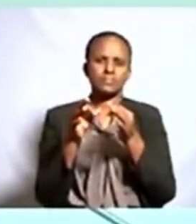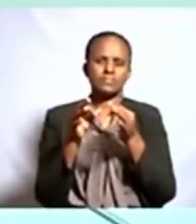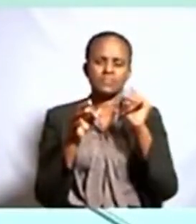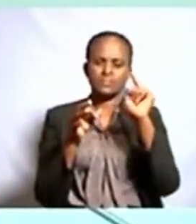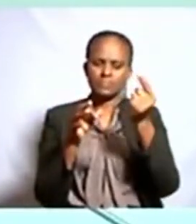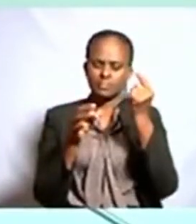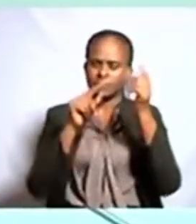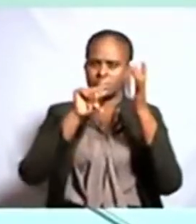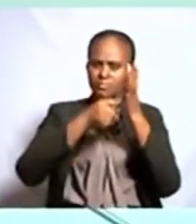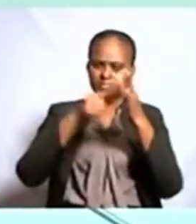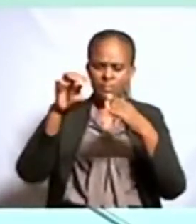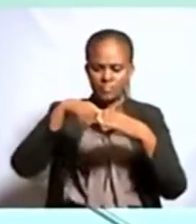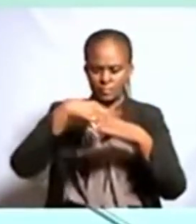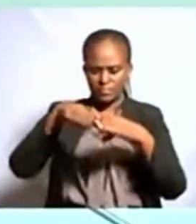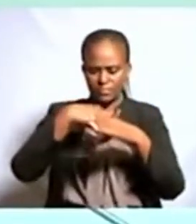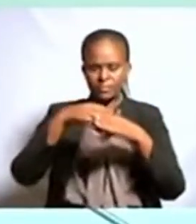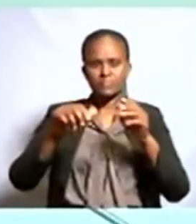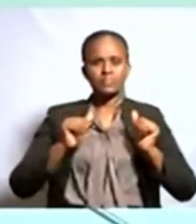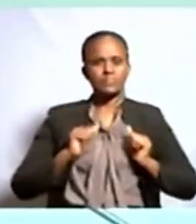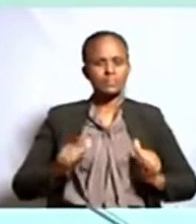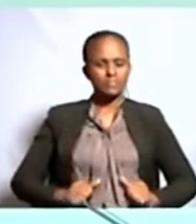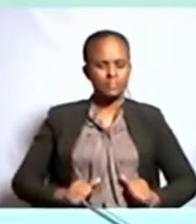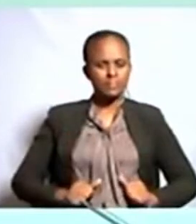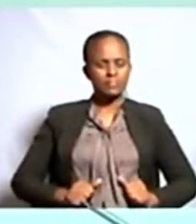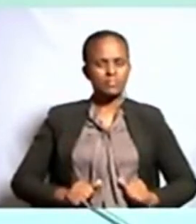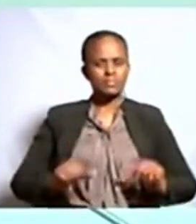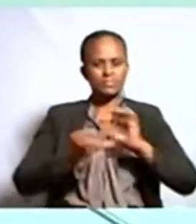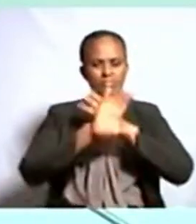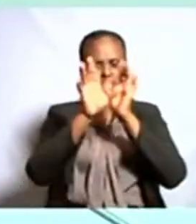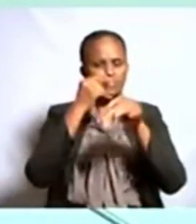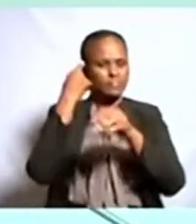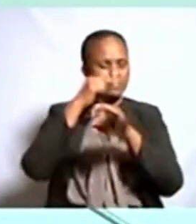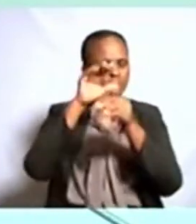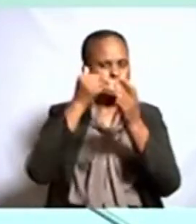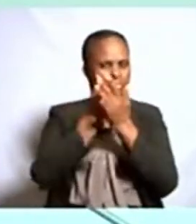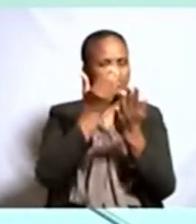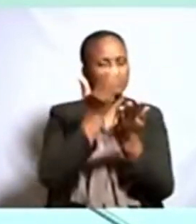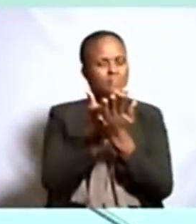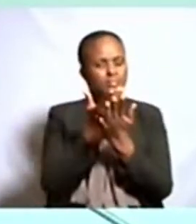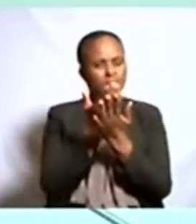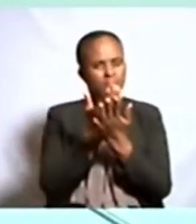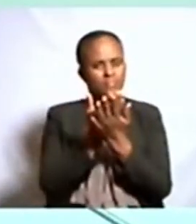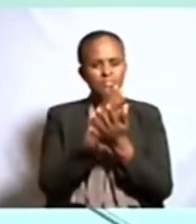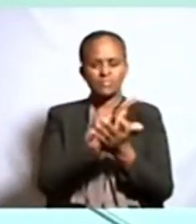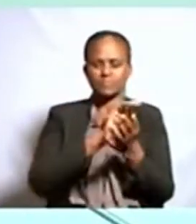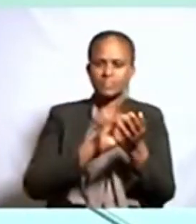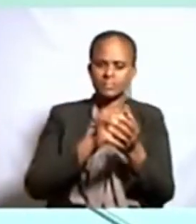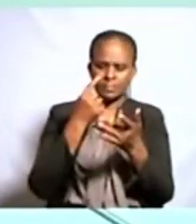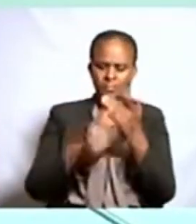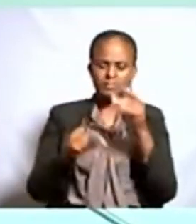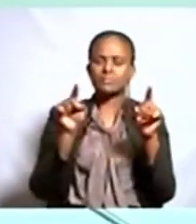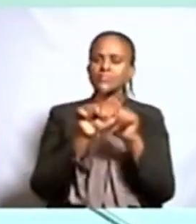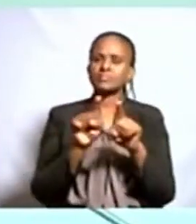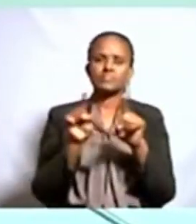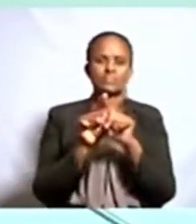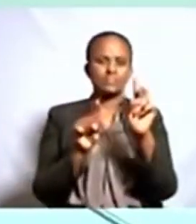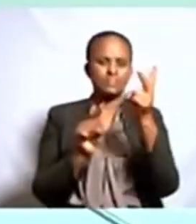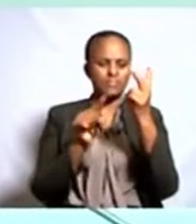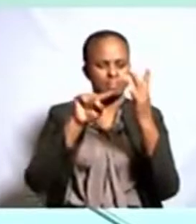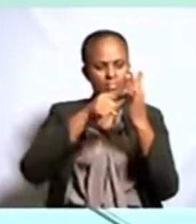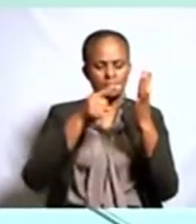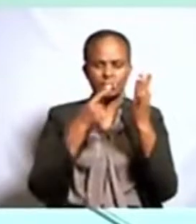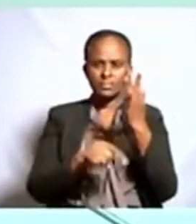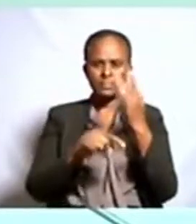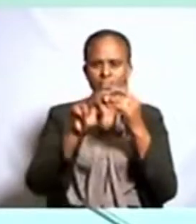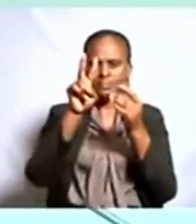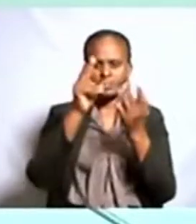first point is the email address on the tax clearance certificate for all the 3 bidding companies was the same. The second point was the